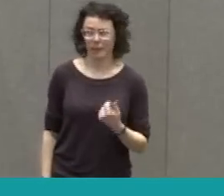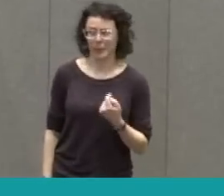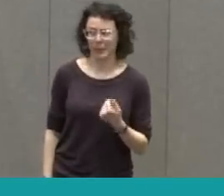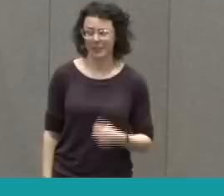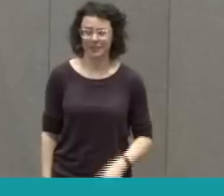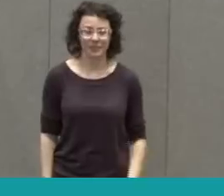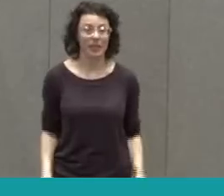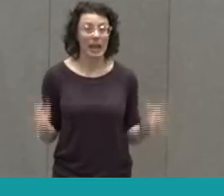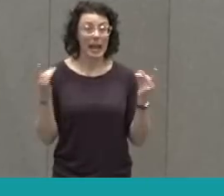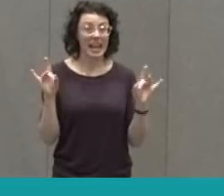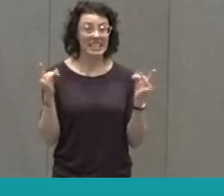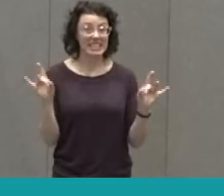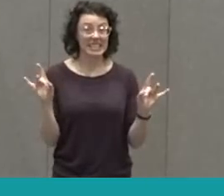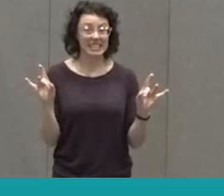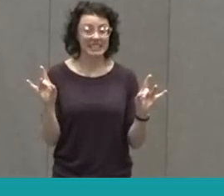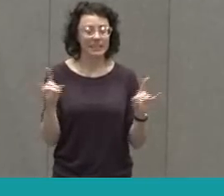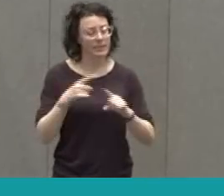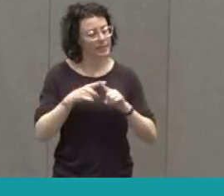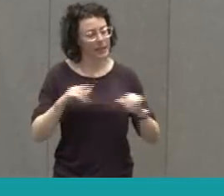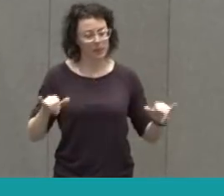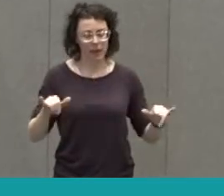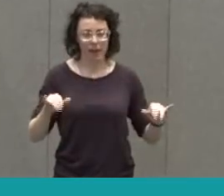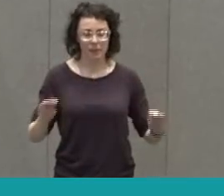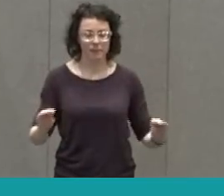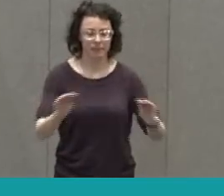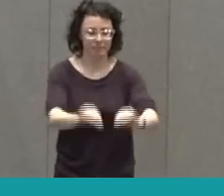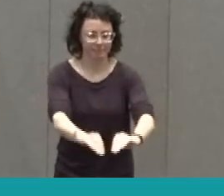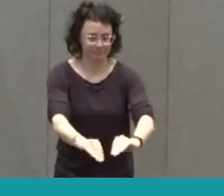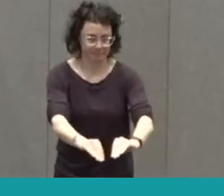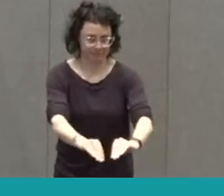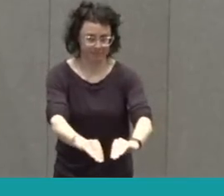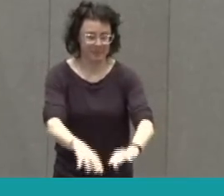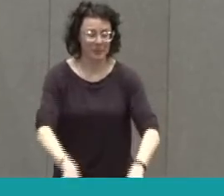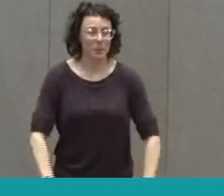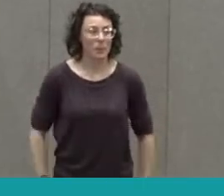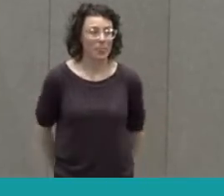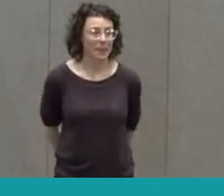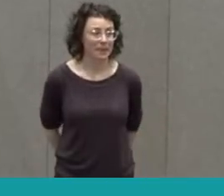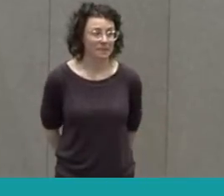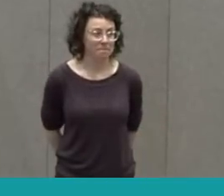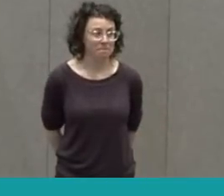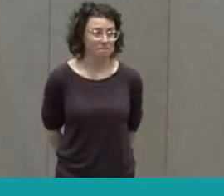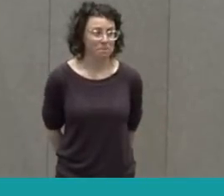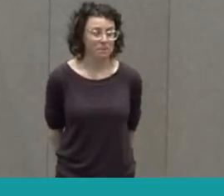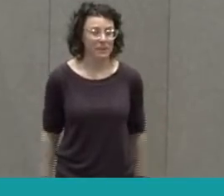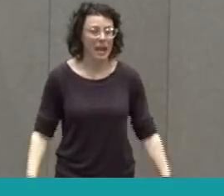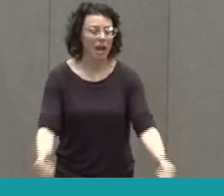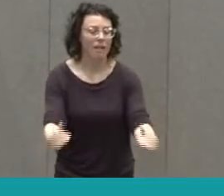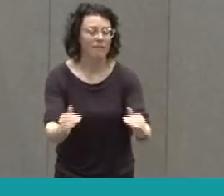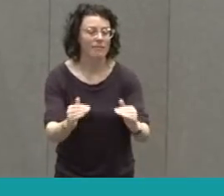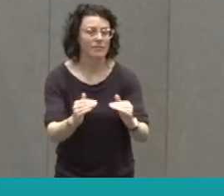18. Up, we said at the same time, so we put those on there. In the tie pile. In